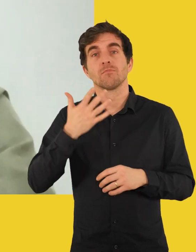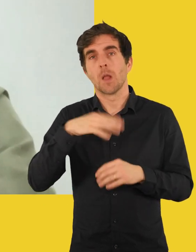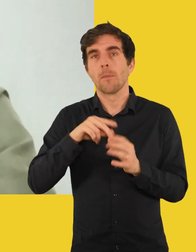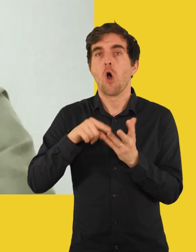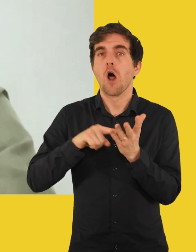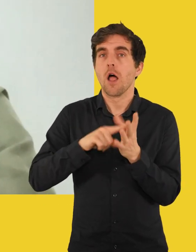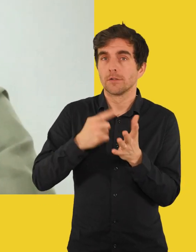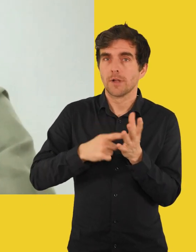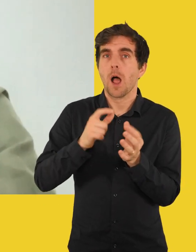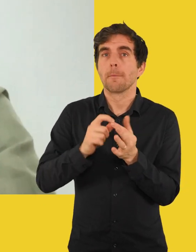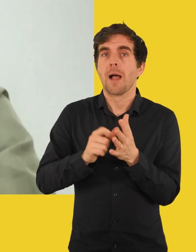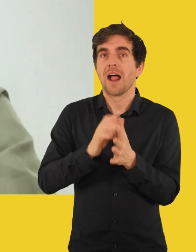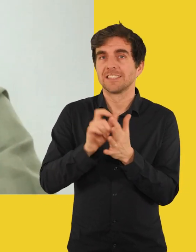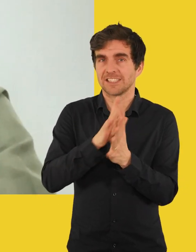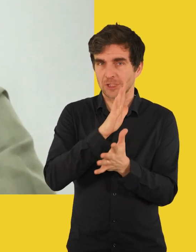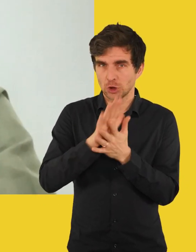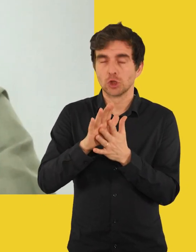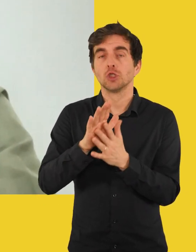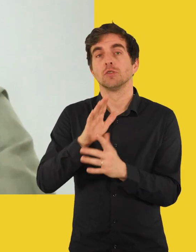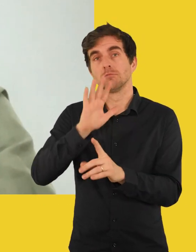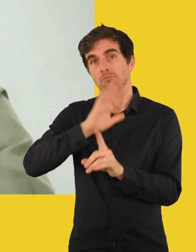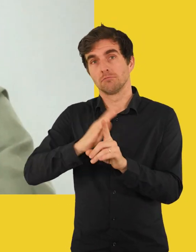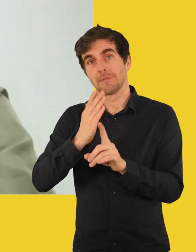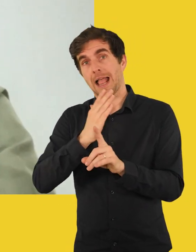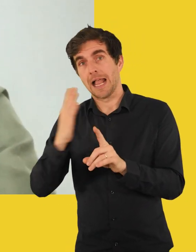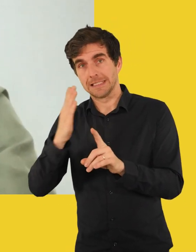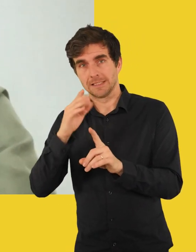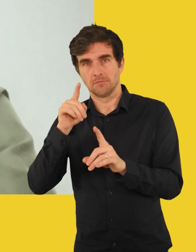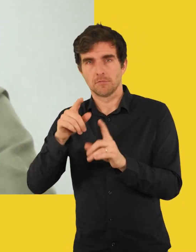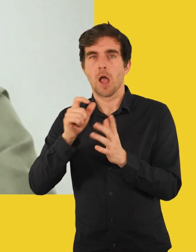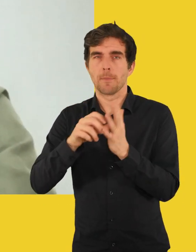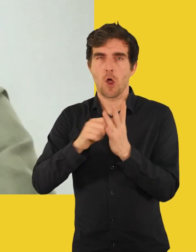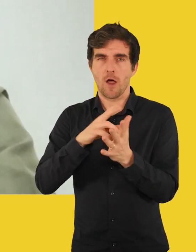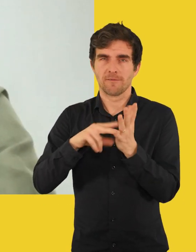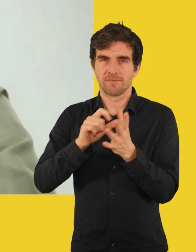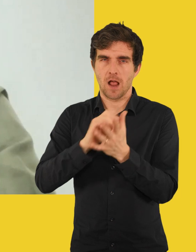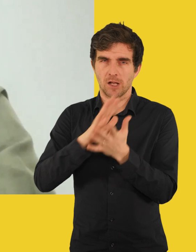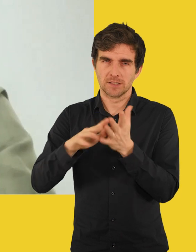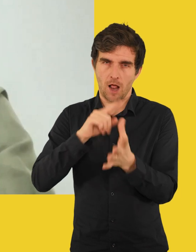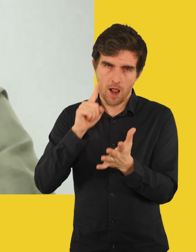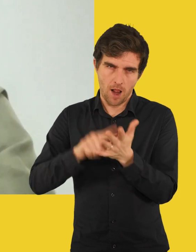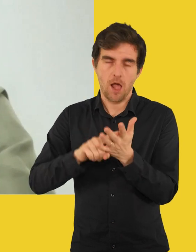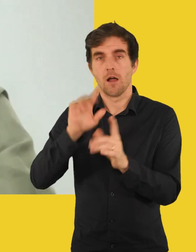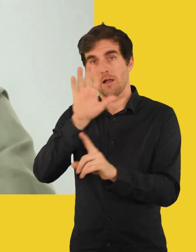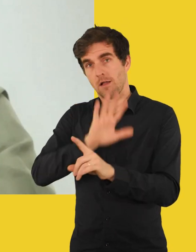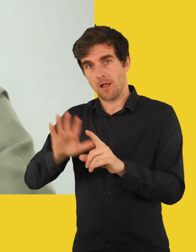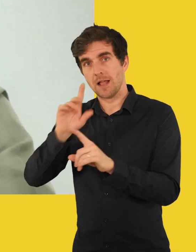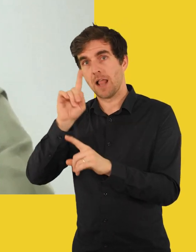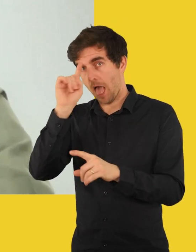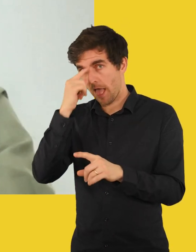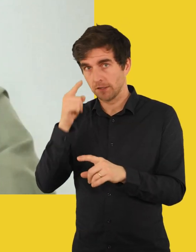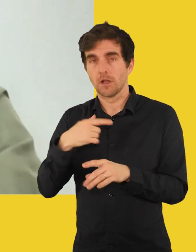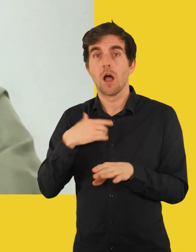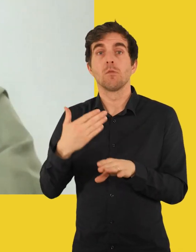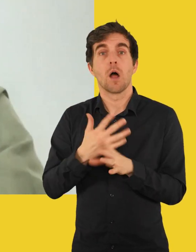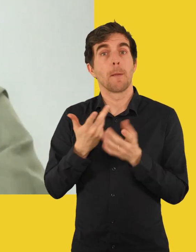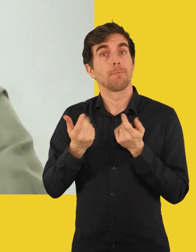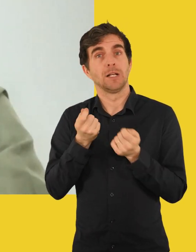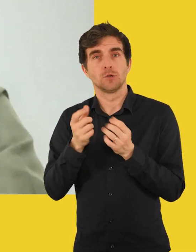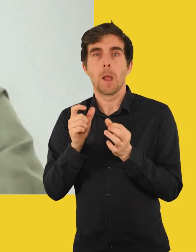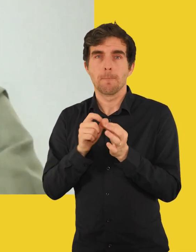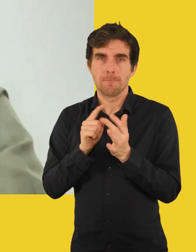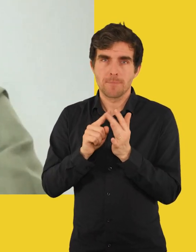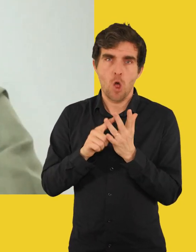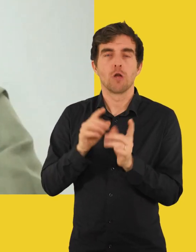I'm dialing in from the eastern part of Uttar Pradesh, which is called the Purvanchal region in India.